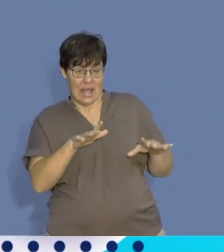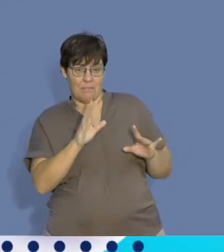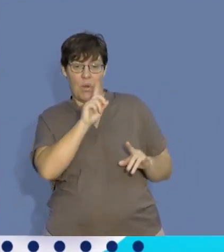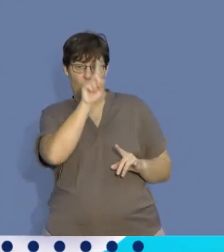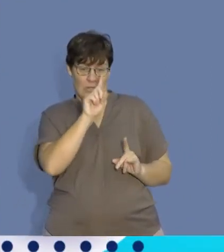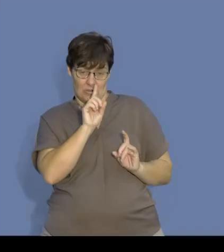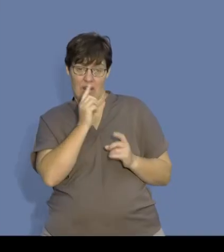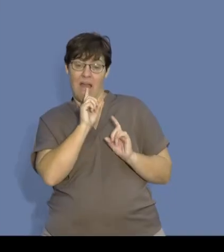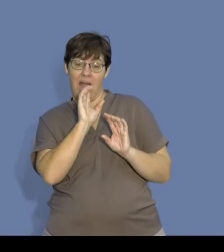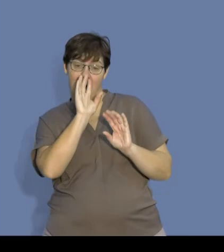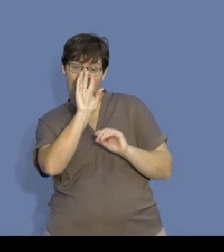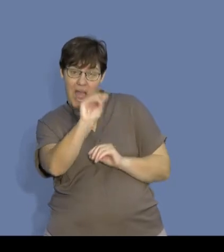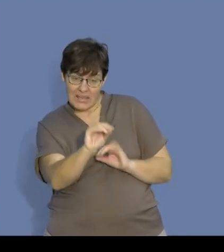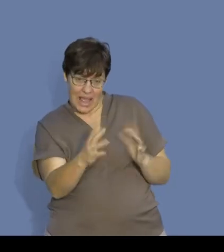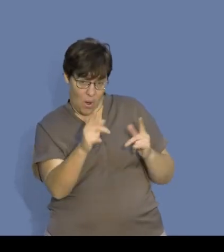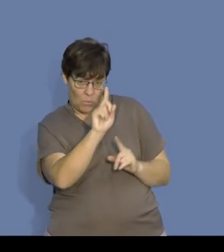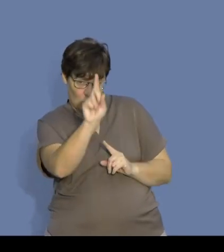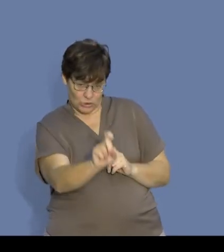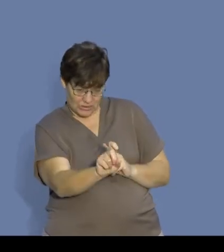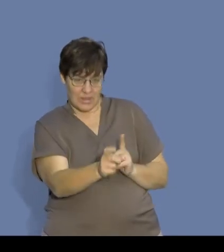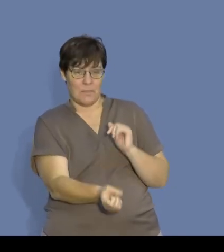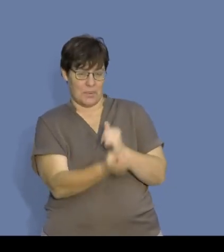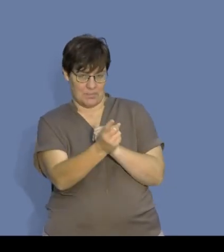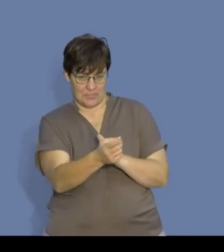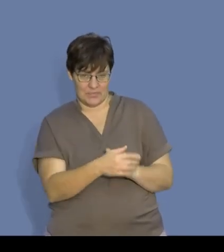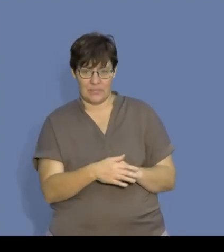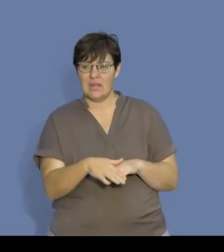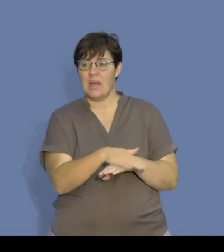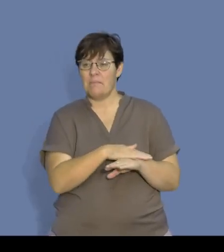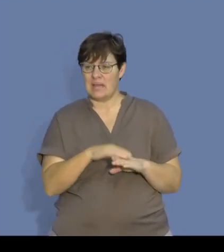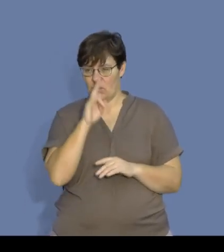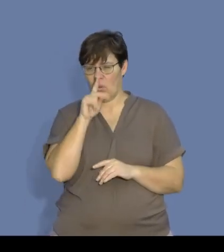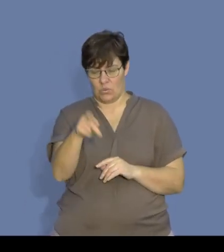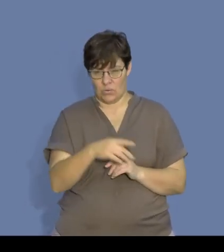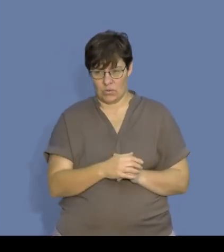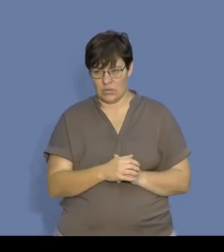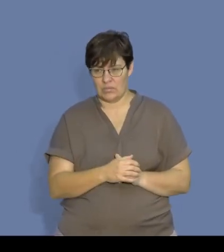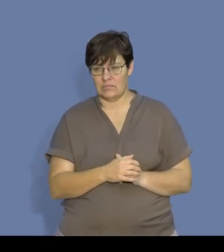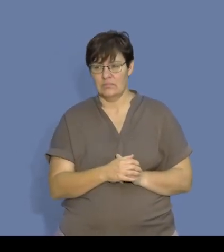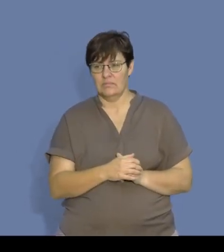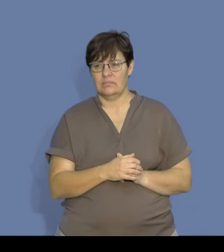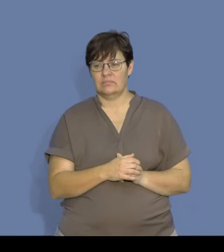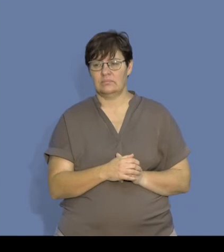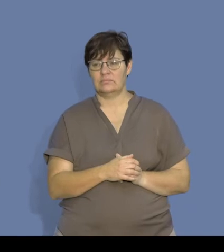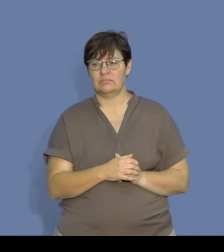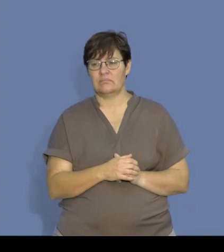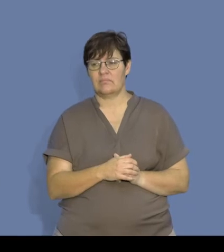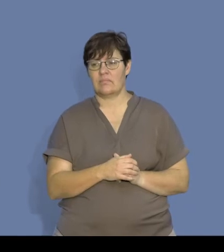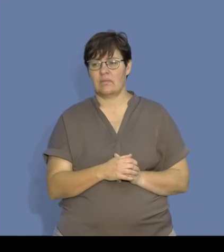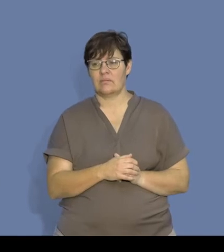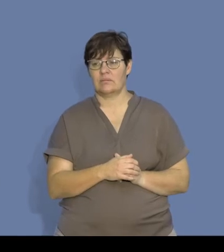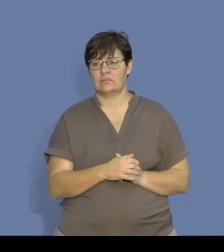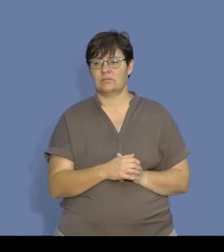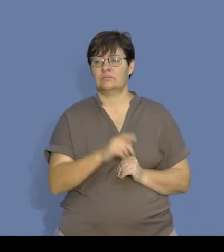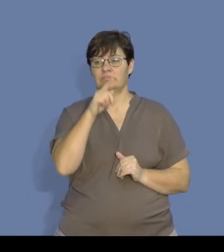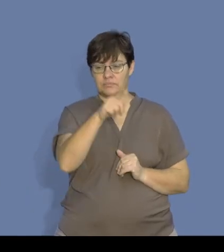exams, okay? So a basic electroscope looks like this, okay? Here at the top